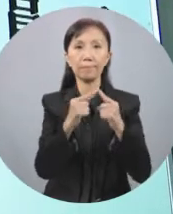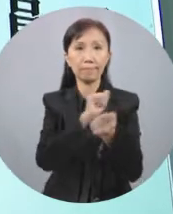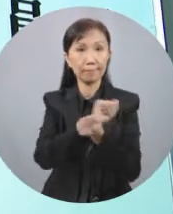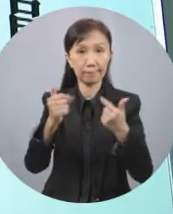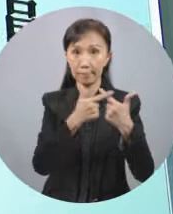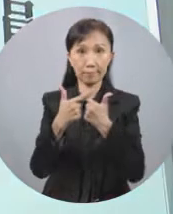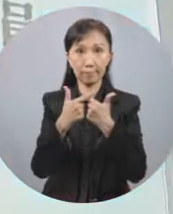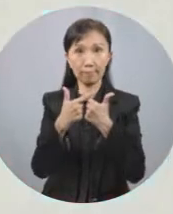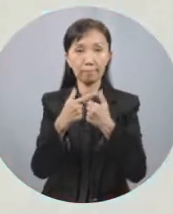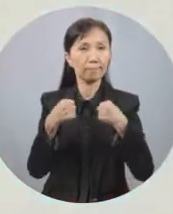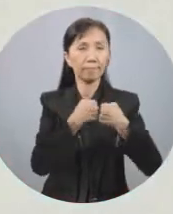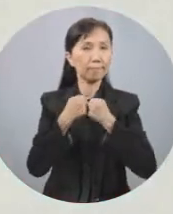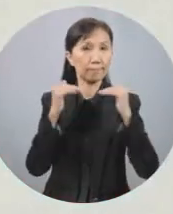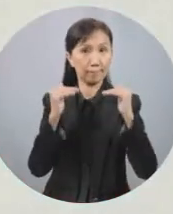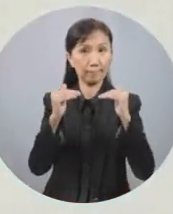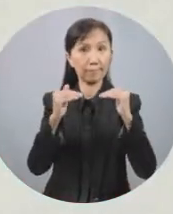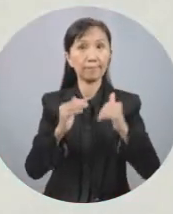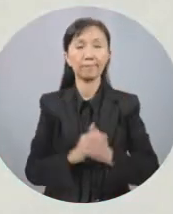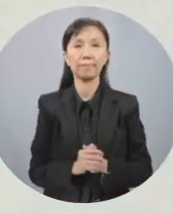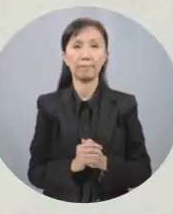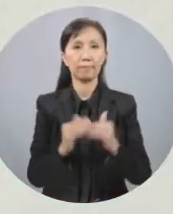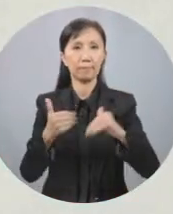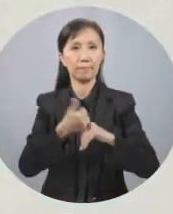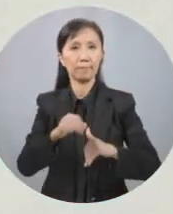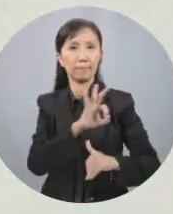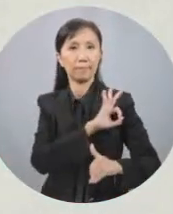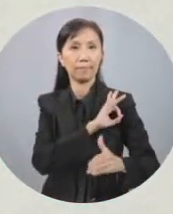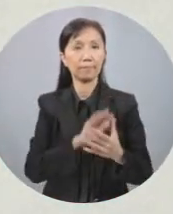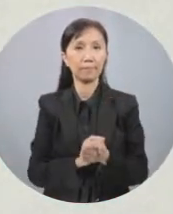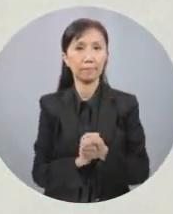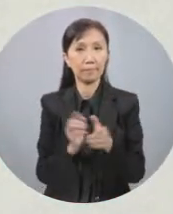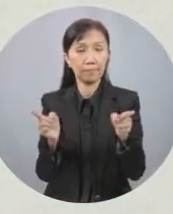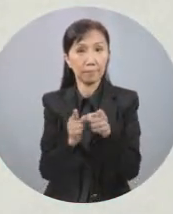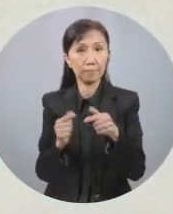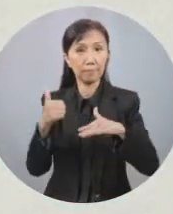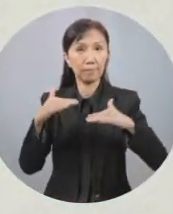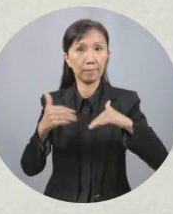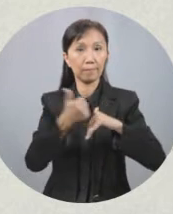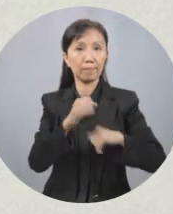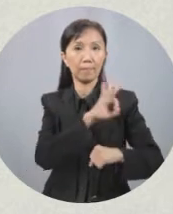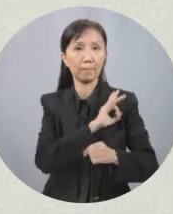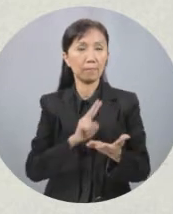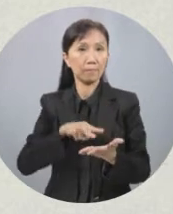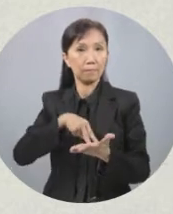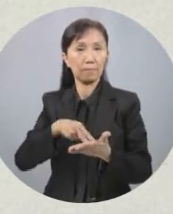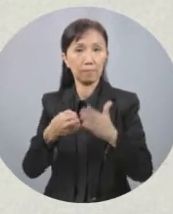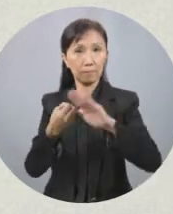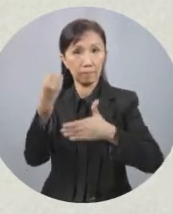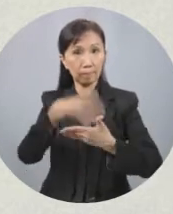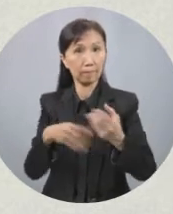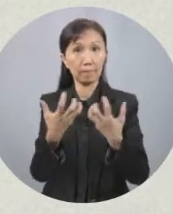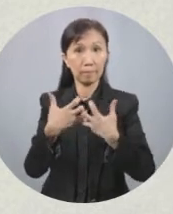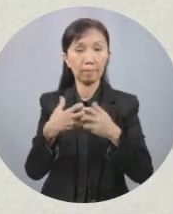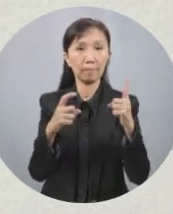Anti-discrimination Ordinances. The Equal Opportunities Commission, or the EOC, is a statutory organisation established in